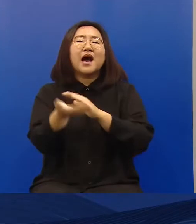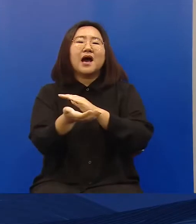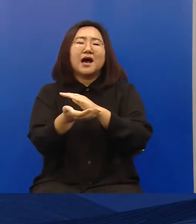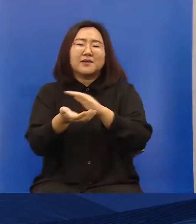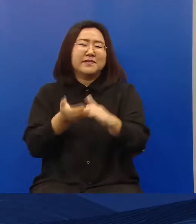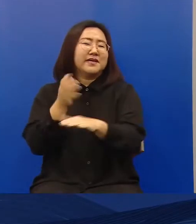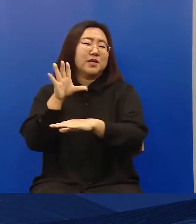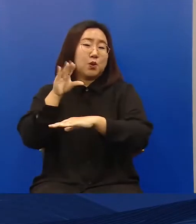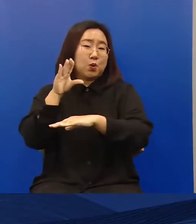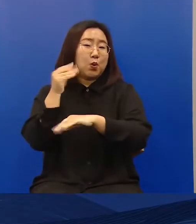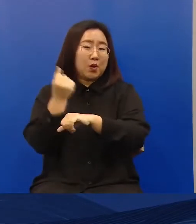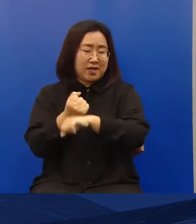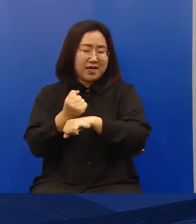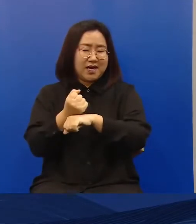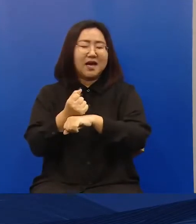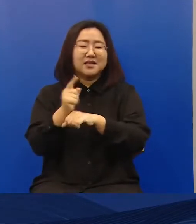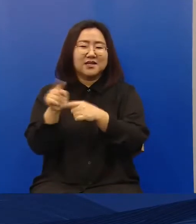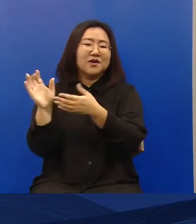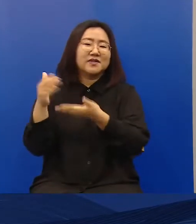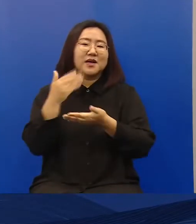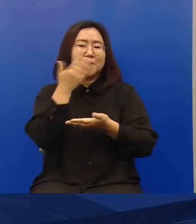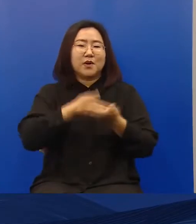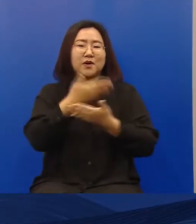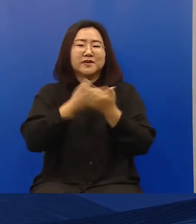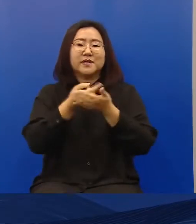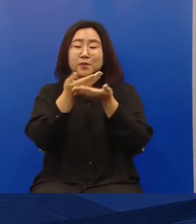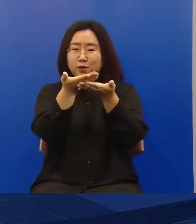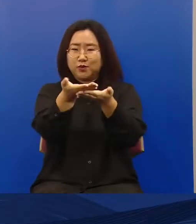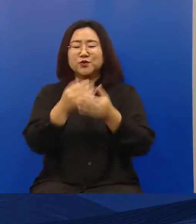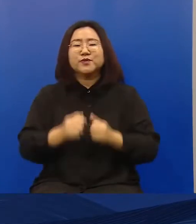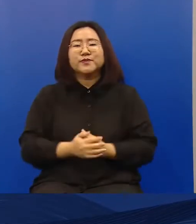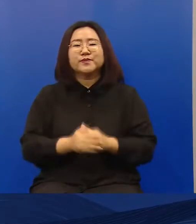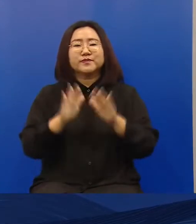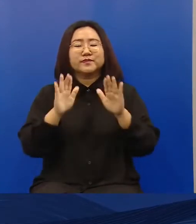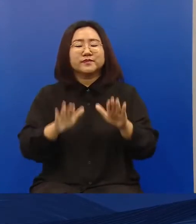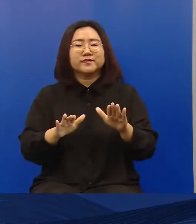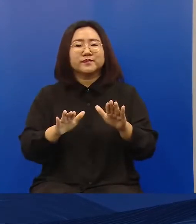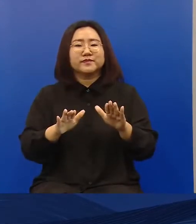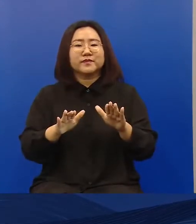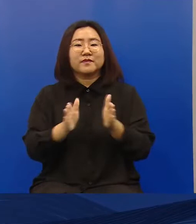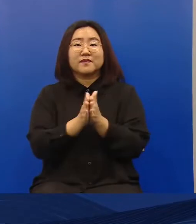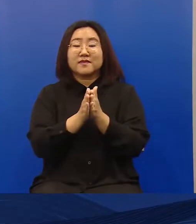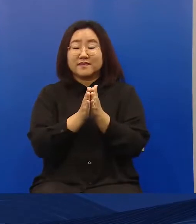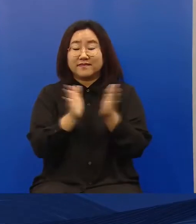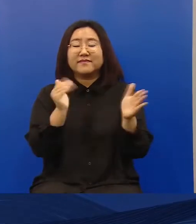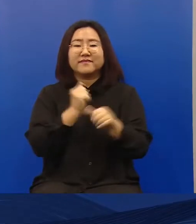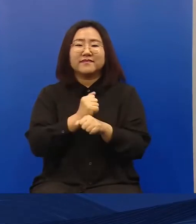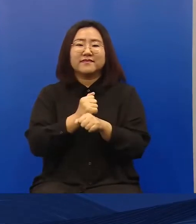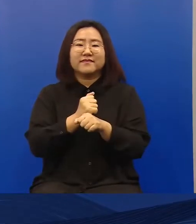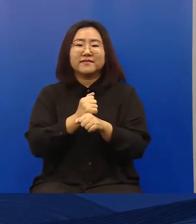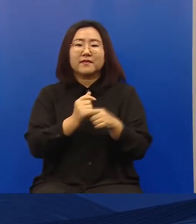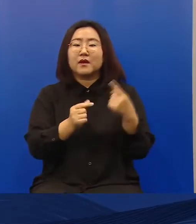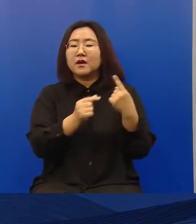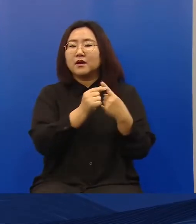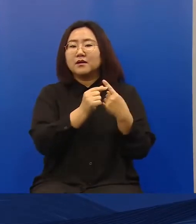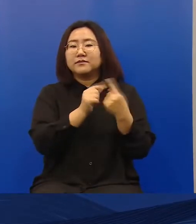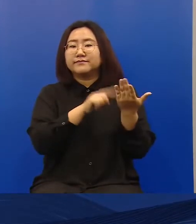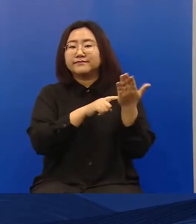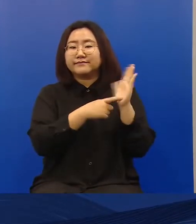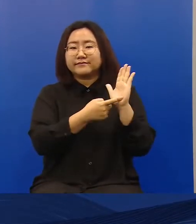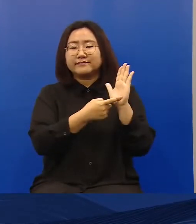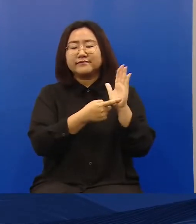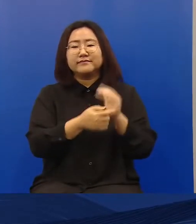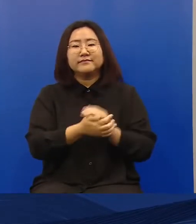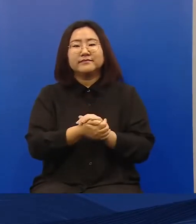and Professor Deborah Russell will send us her pre-recorded video. So let us begin our